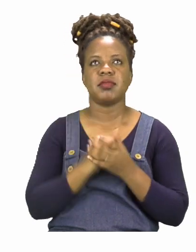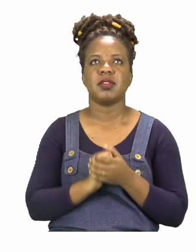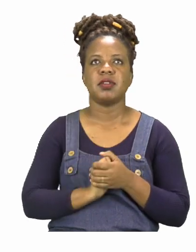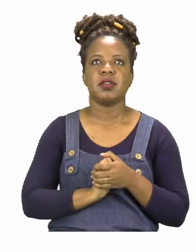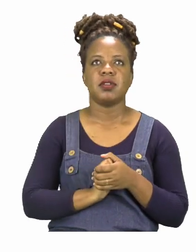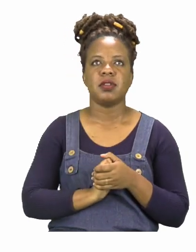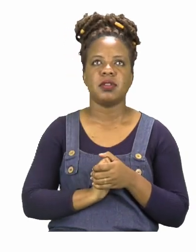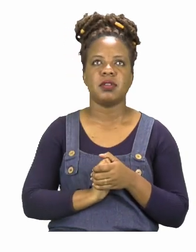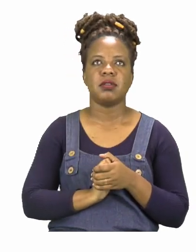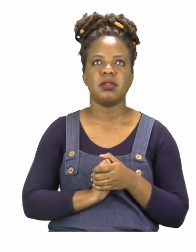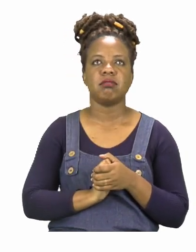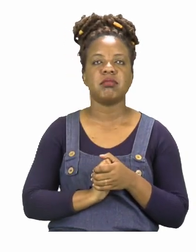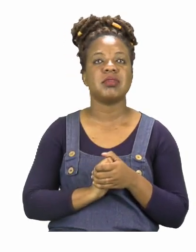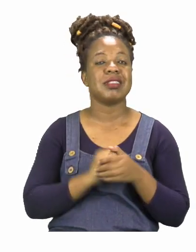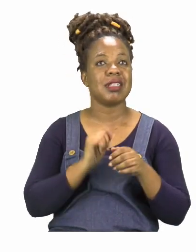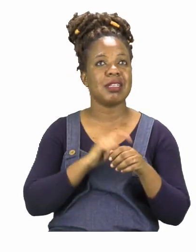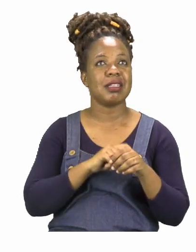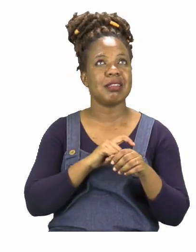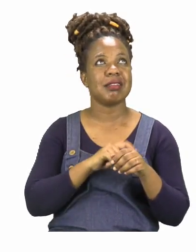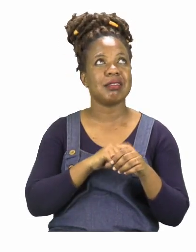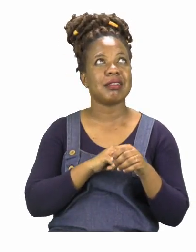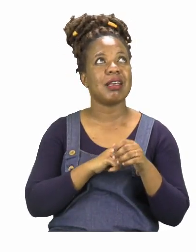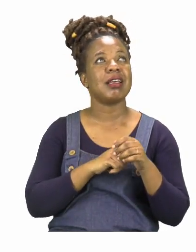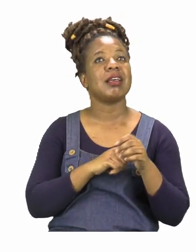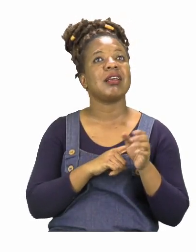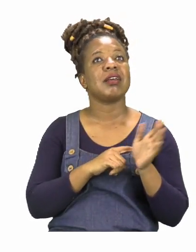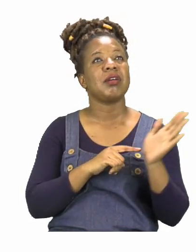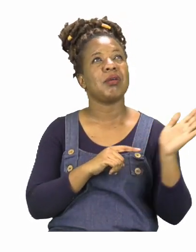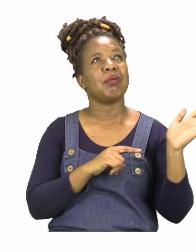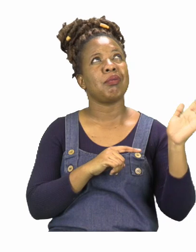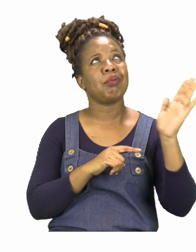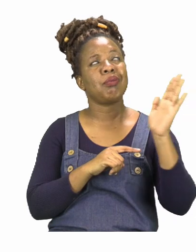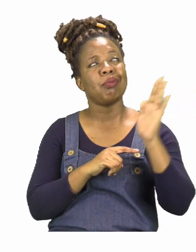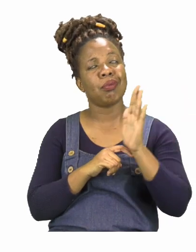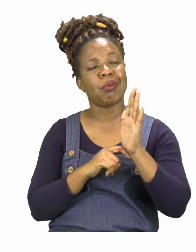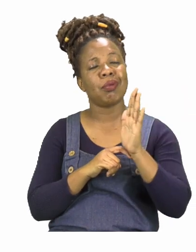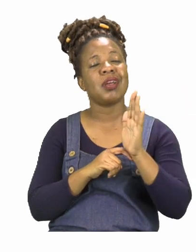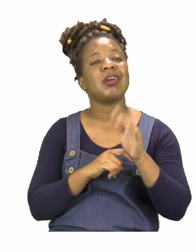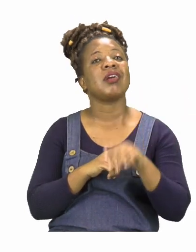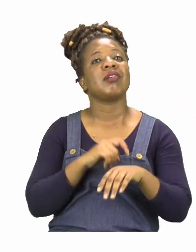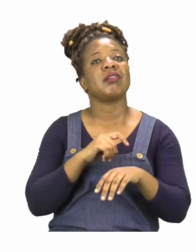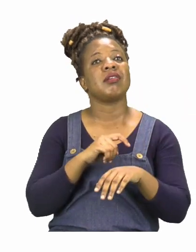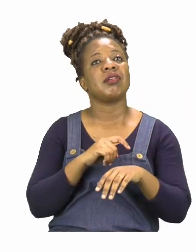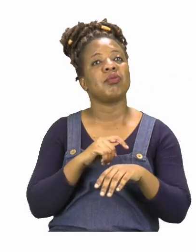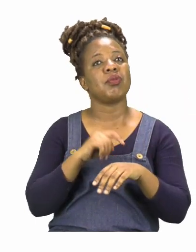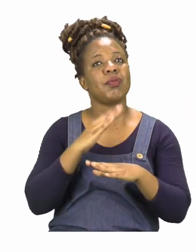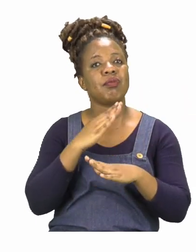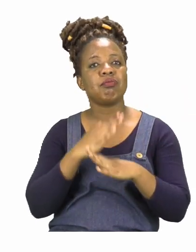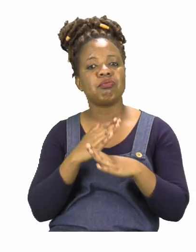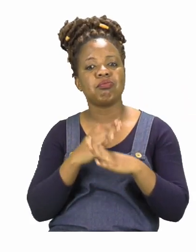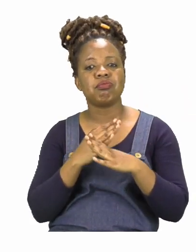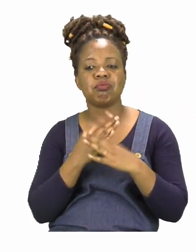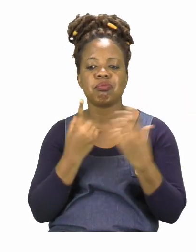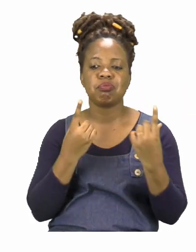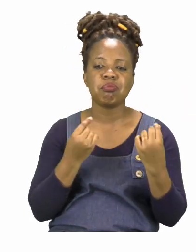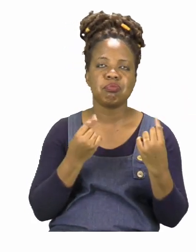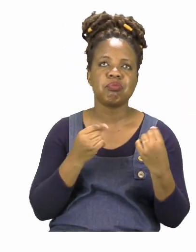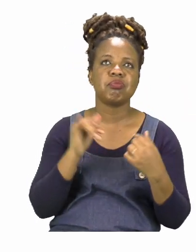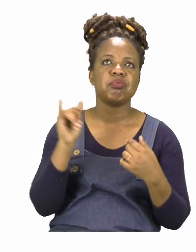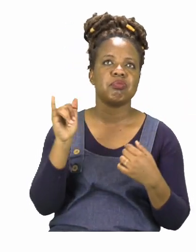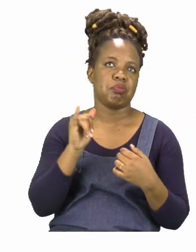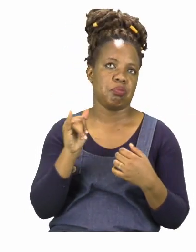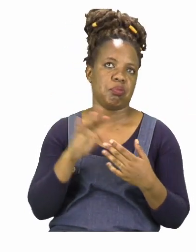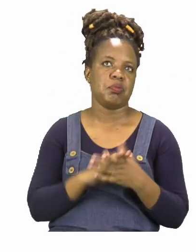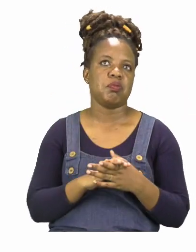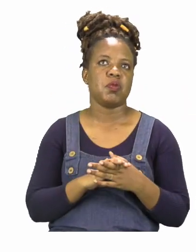of day and what activities need to be done at certain times. What you can see there is called a